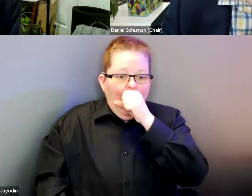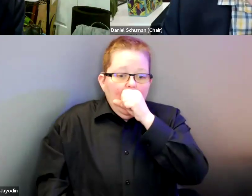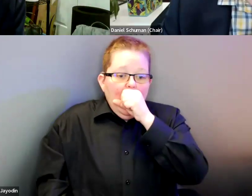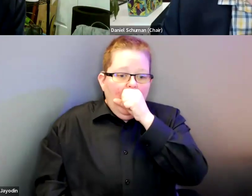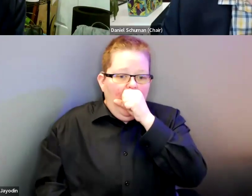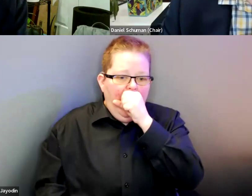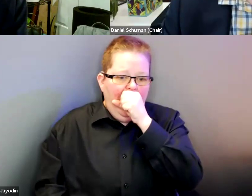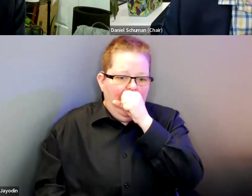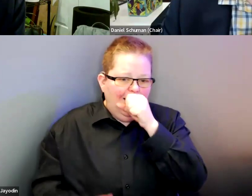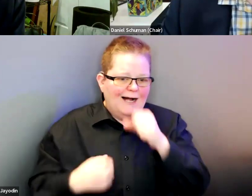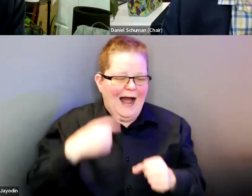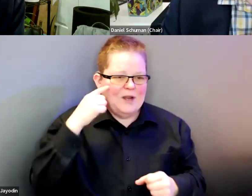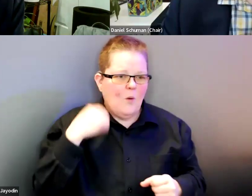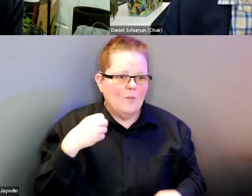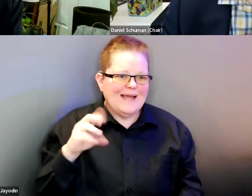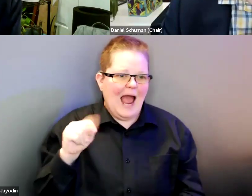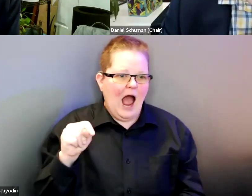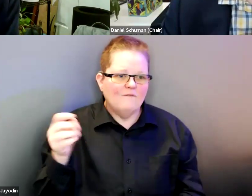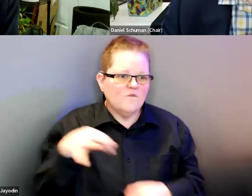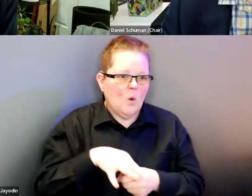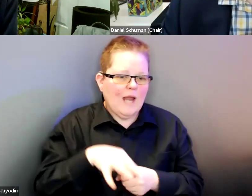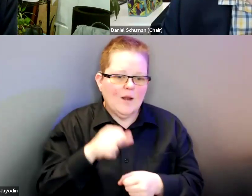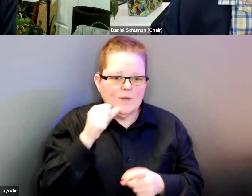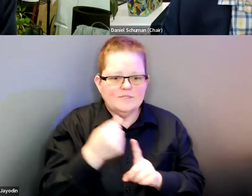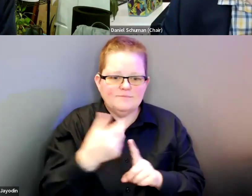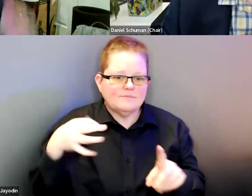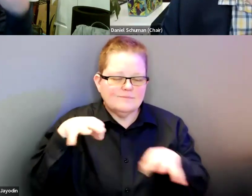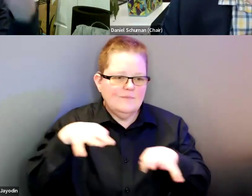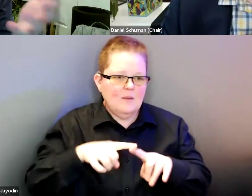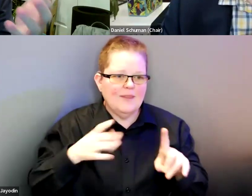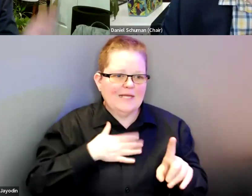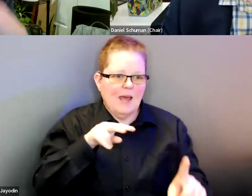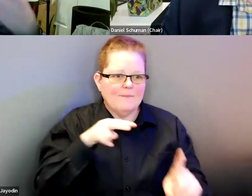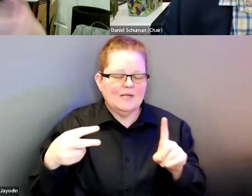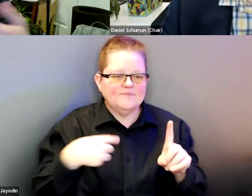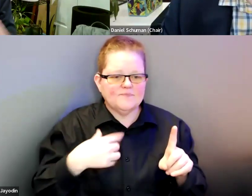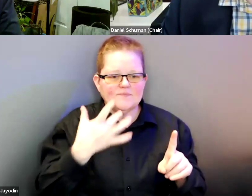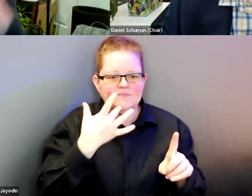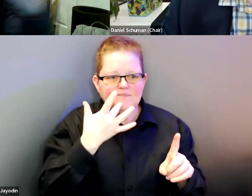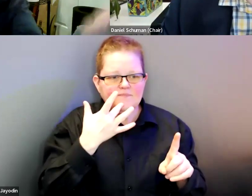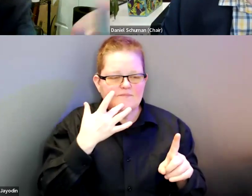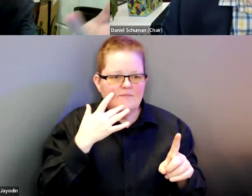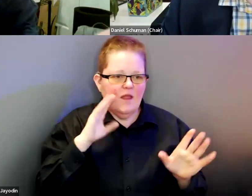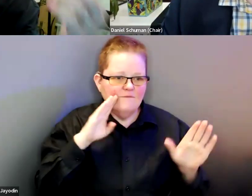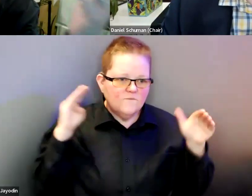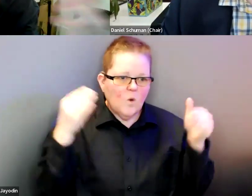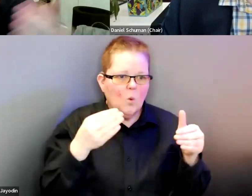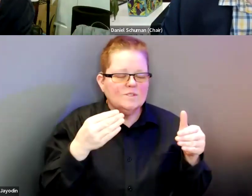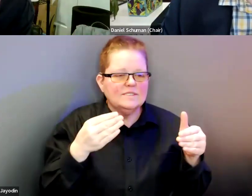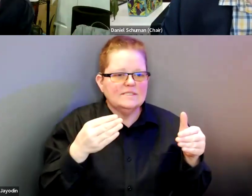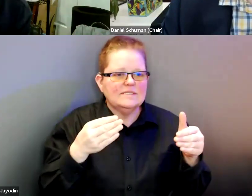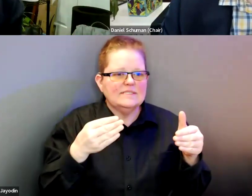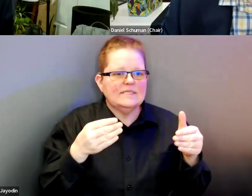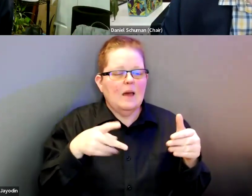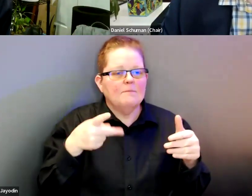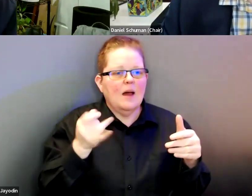think. So I don't need to belabor the point, right? But that's where I am. I would much rather see we focus on, you know, the public engagement day type